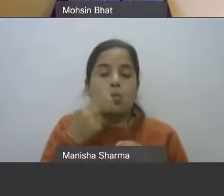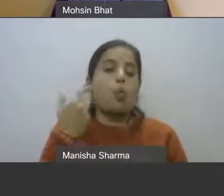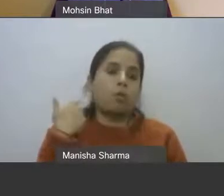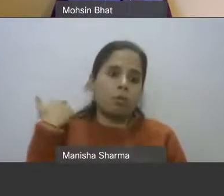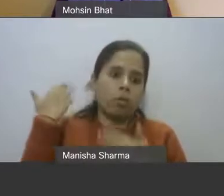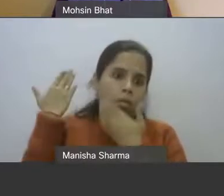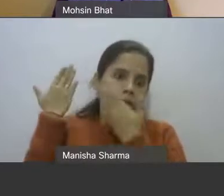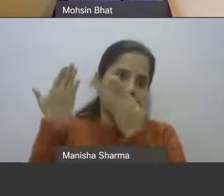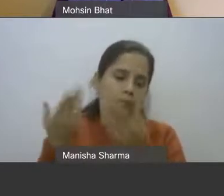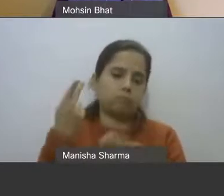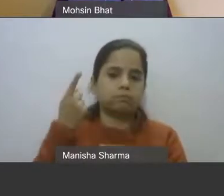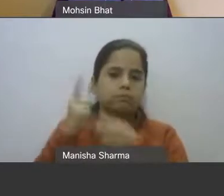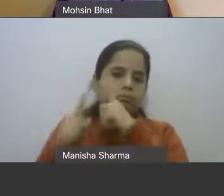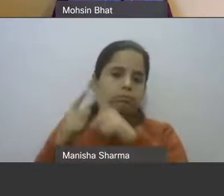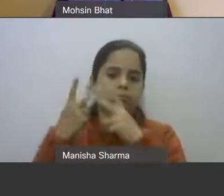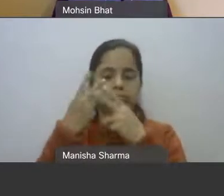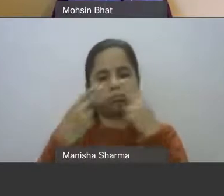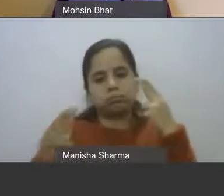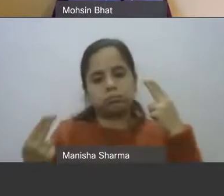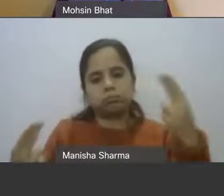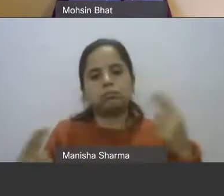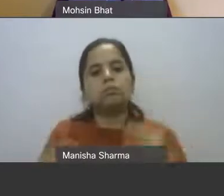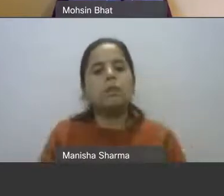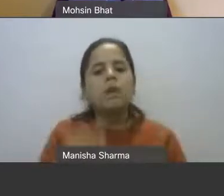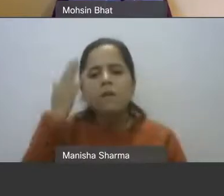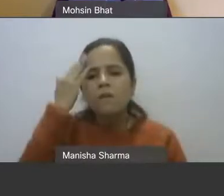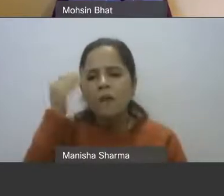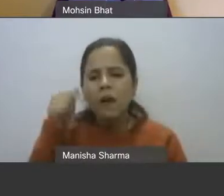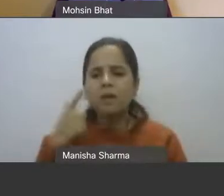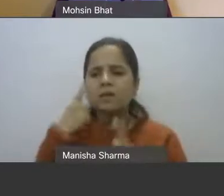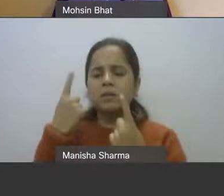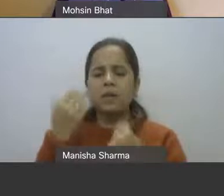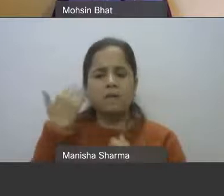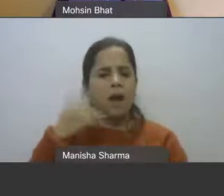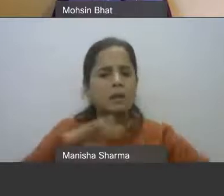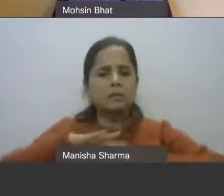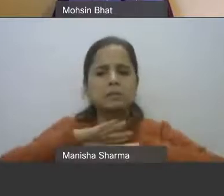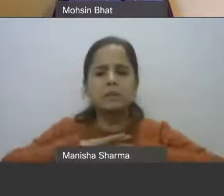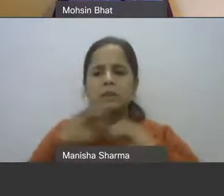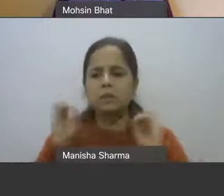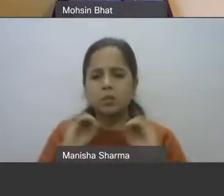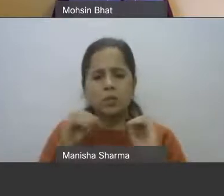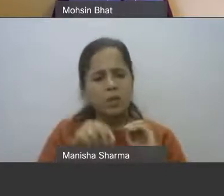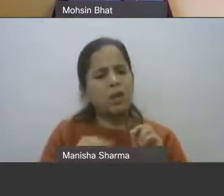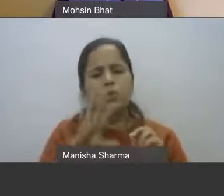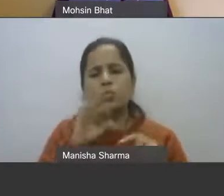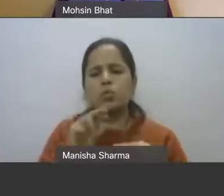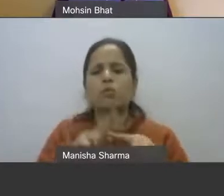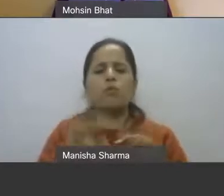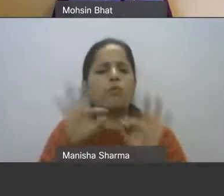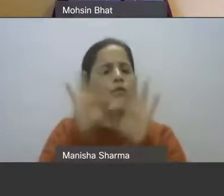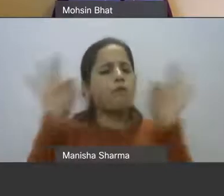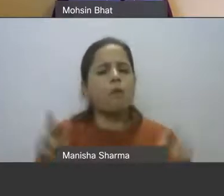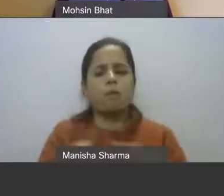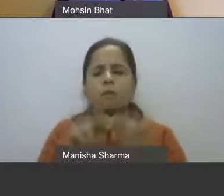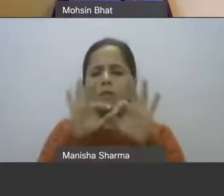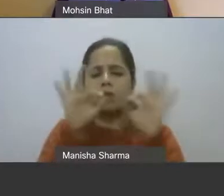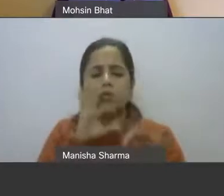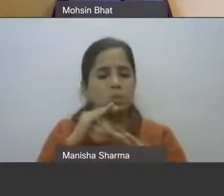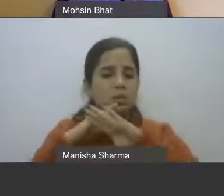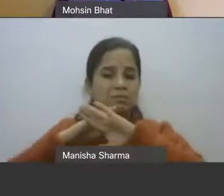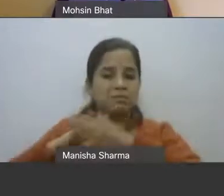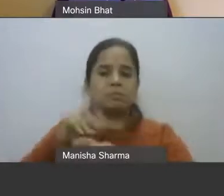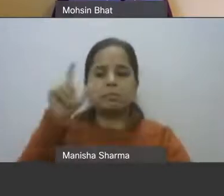us various reasons why this particular test has not been satisfactory. It's a very formal test. It does not really protect people from